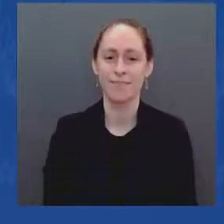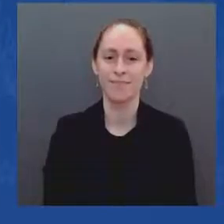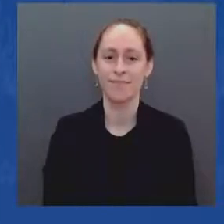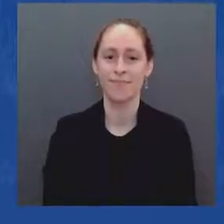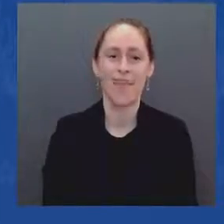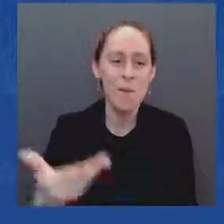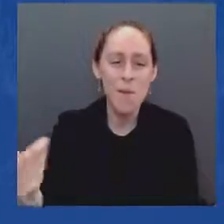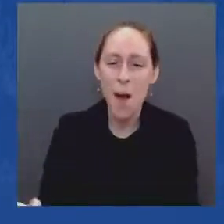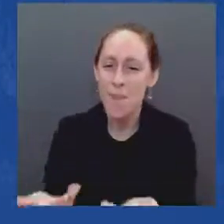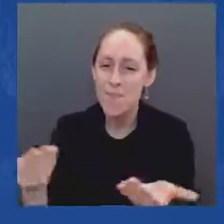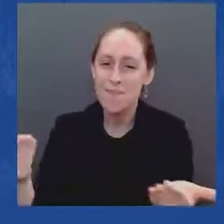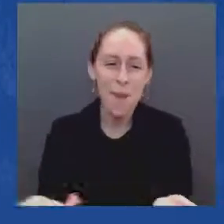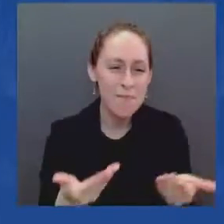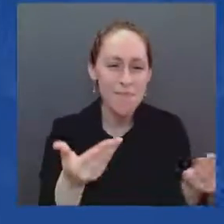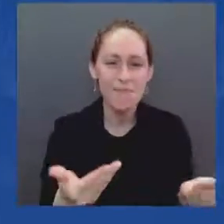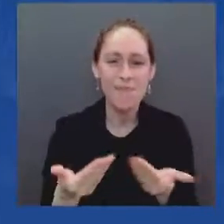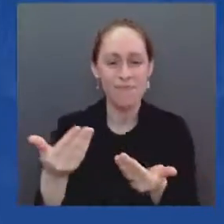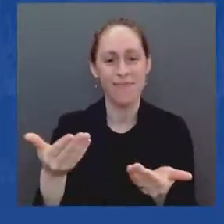heard stories.